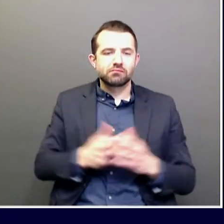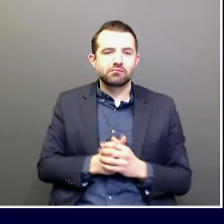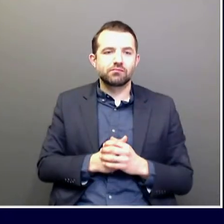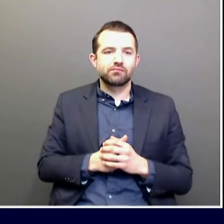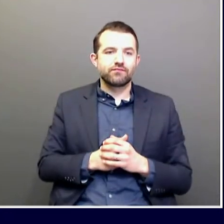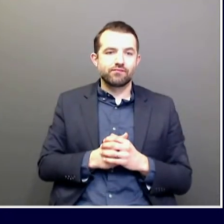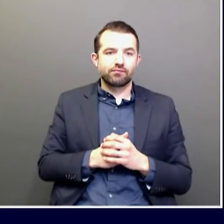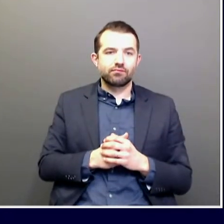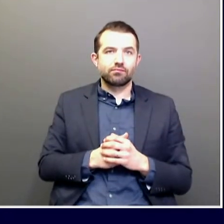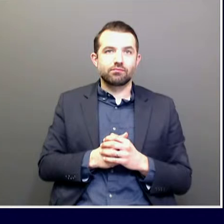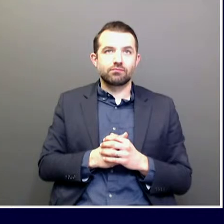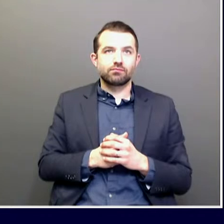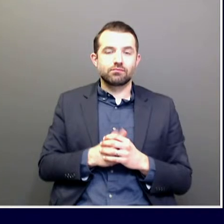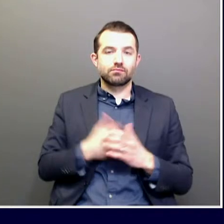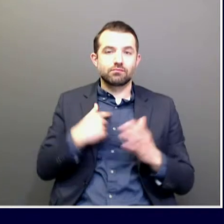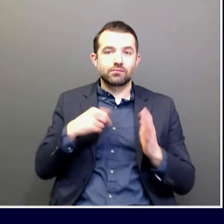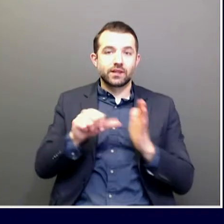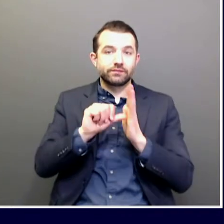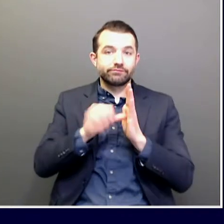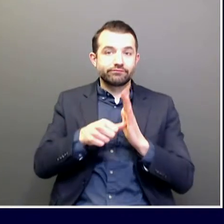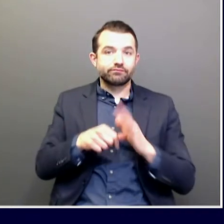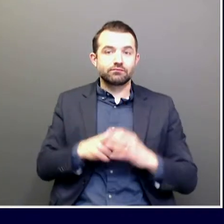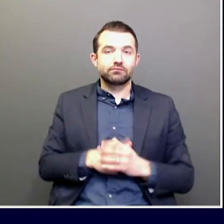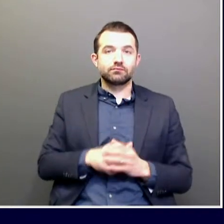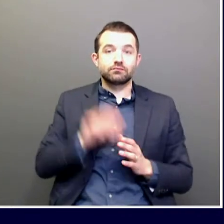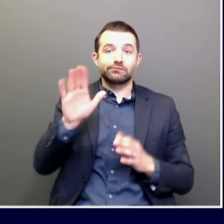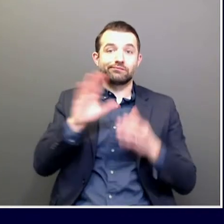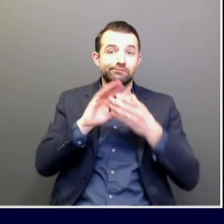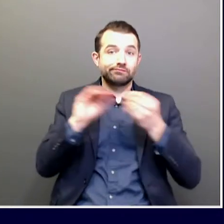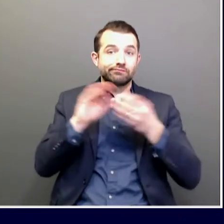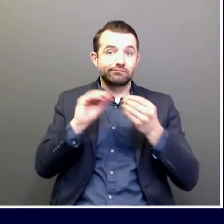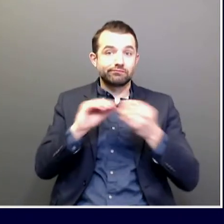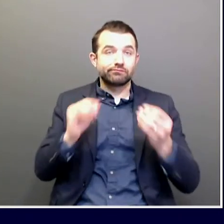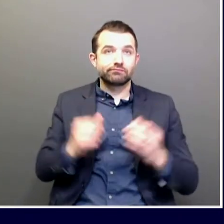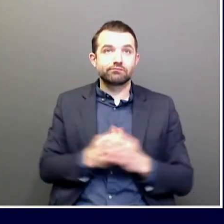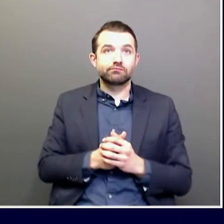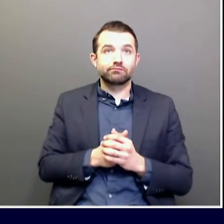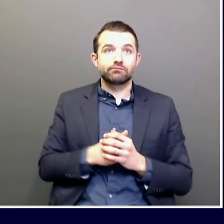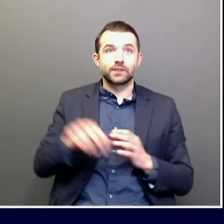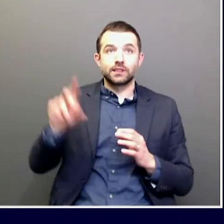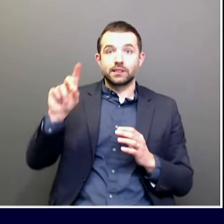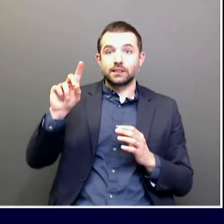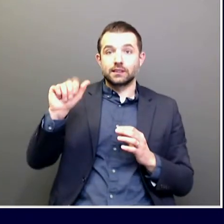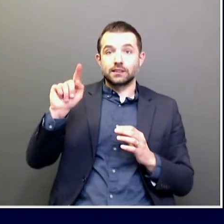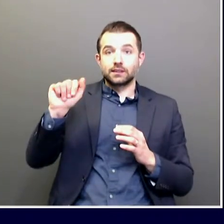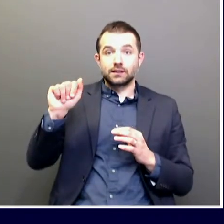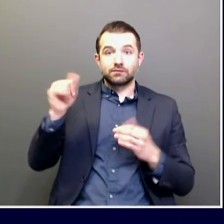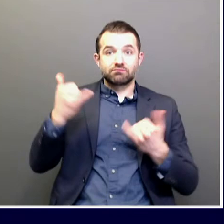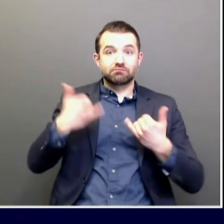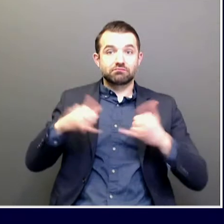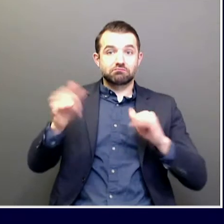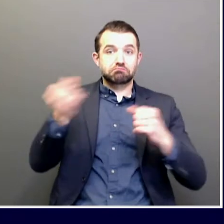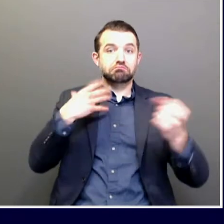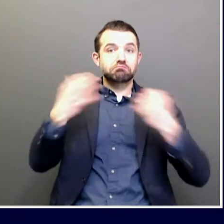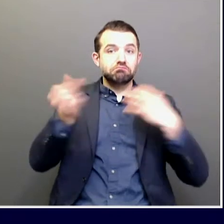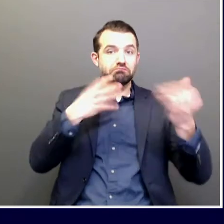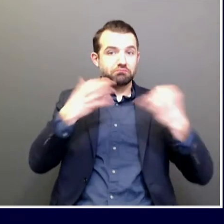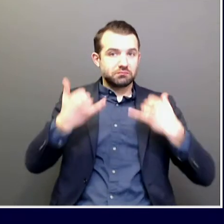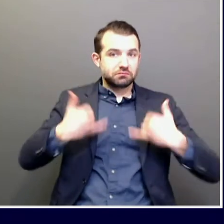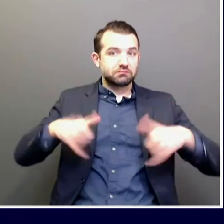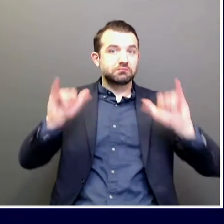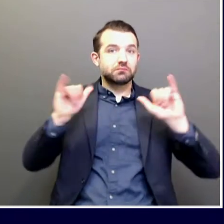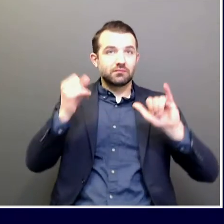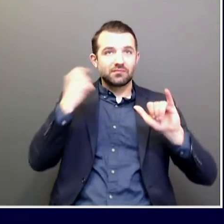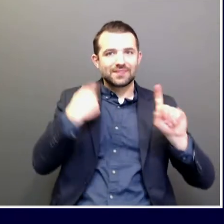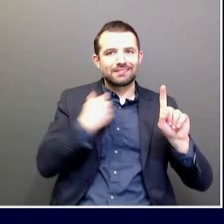prior period. And for that, we want to have a solid baseline in place. The data that we are putting up on our website are from locations